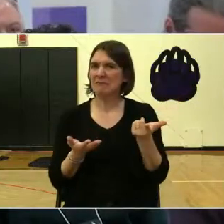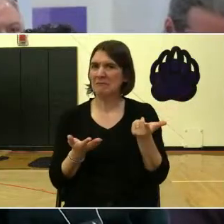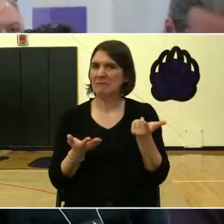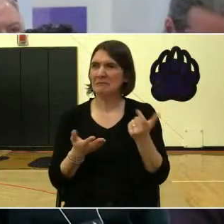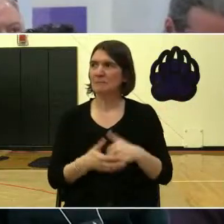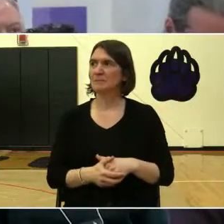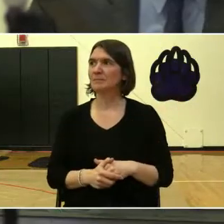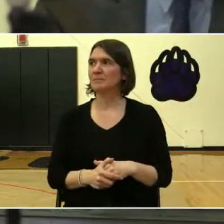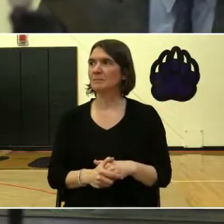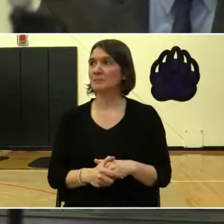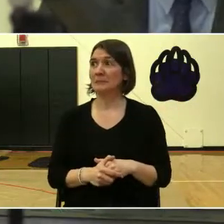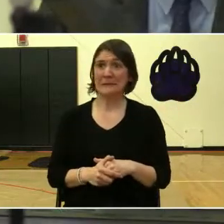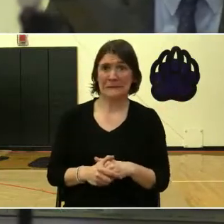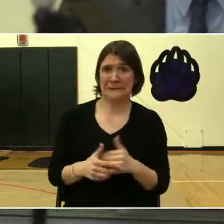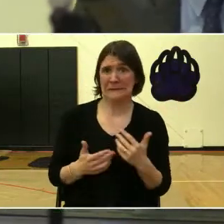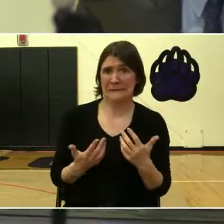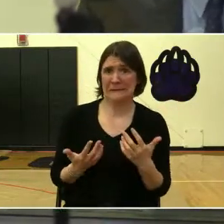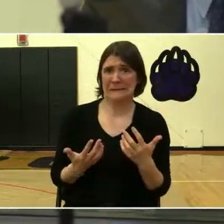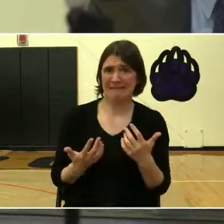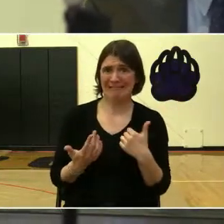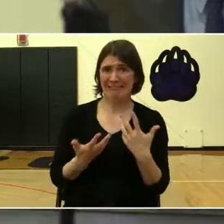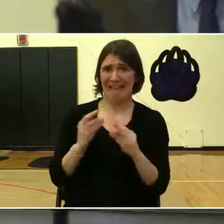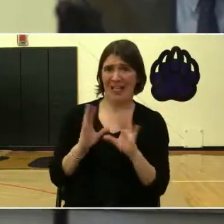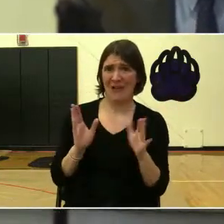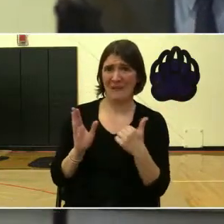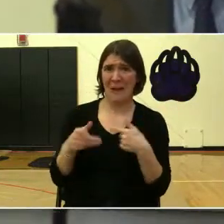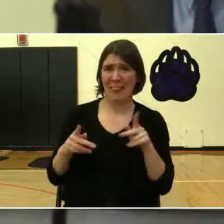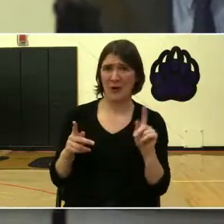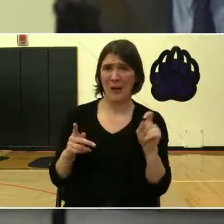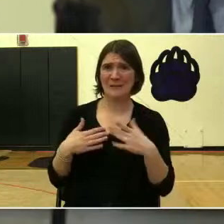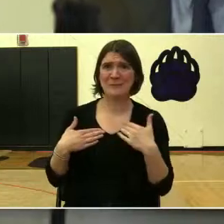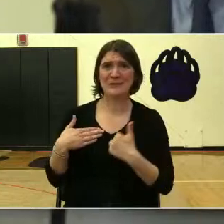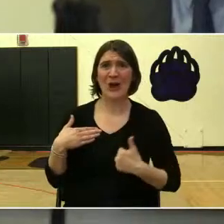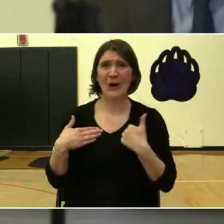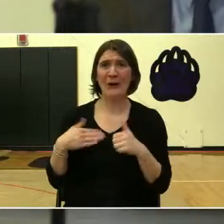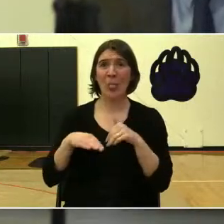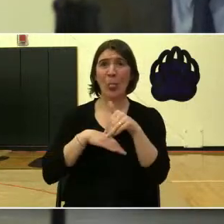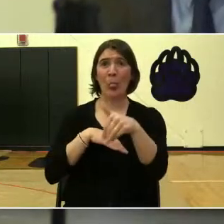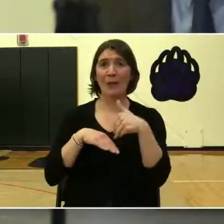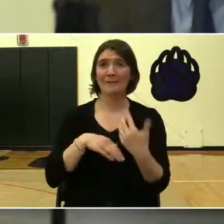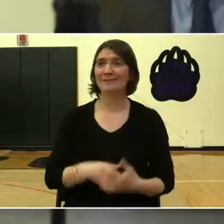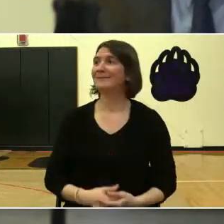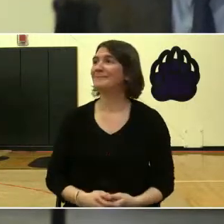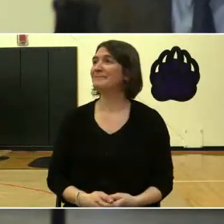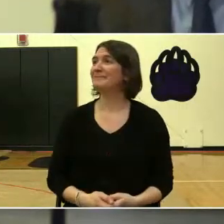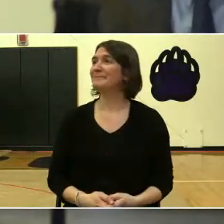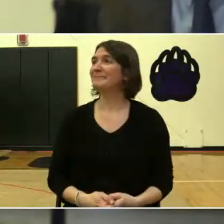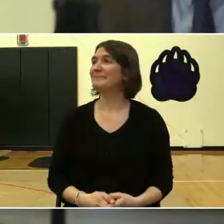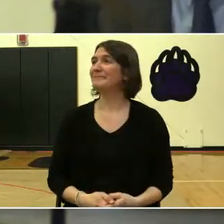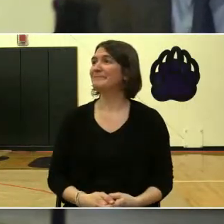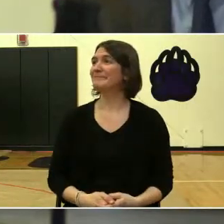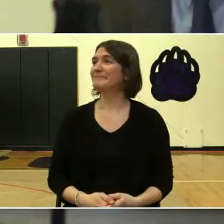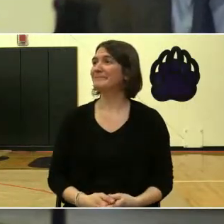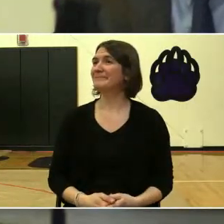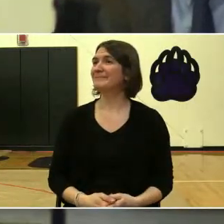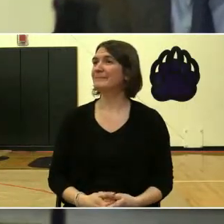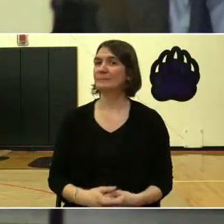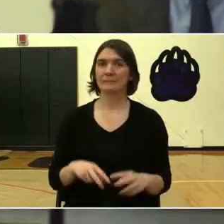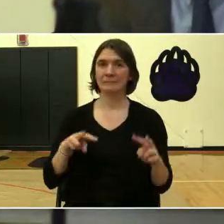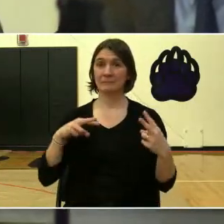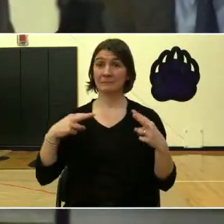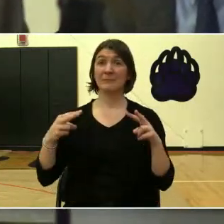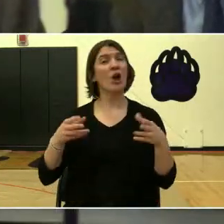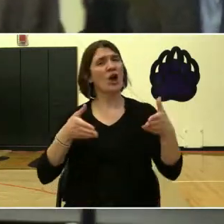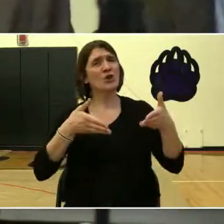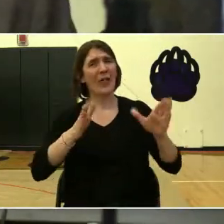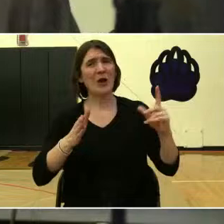decision I don't know if that's a clarifying question and if I'm allowed to ask it at this point you're